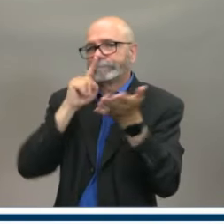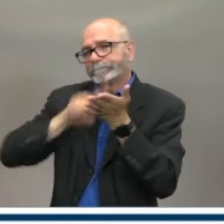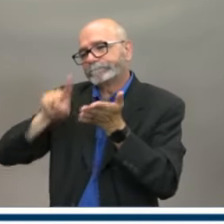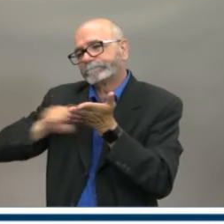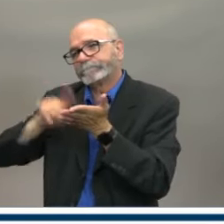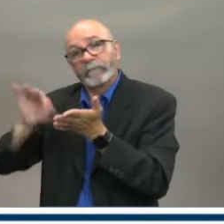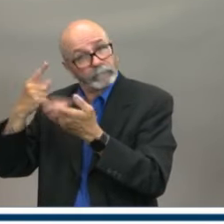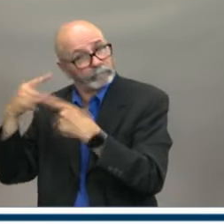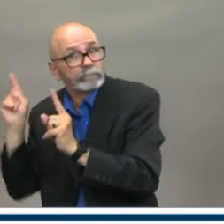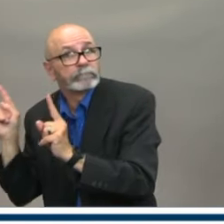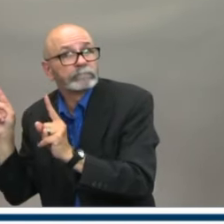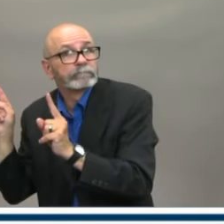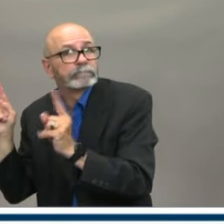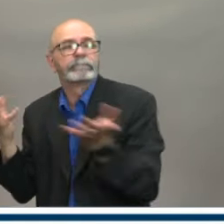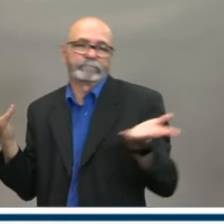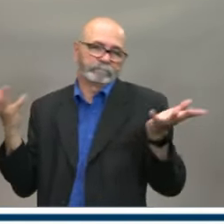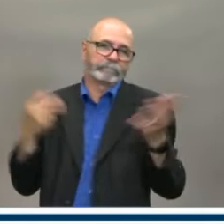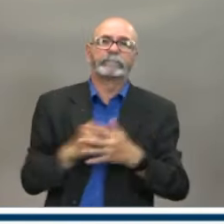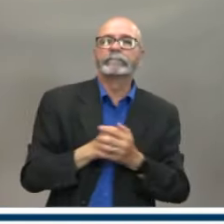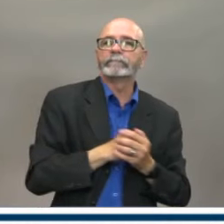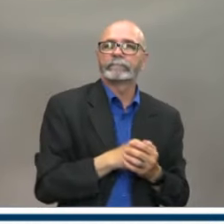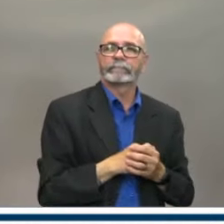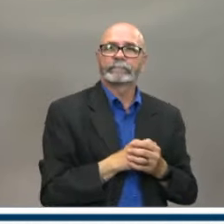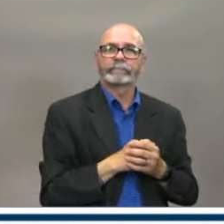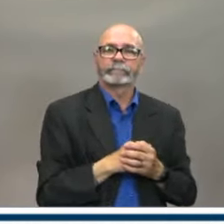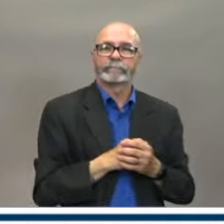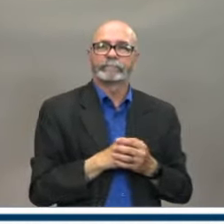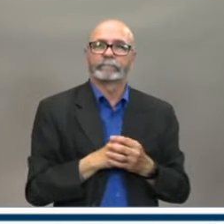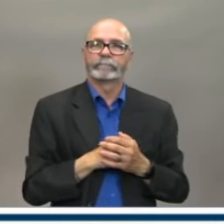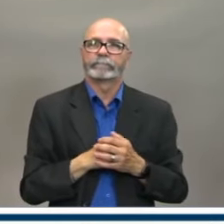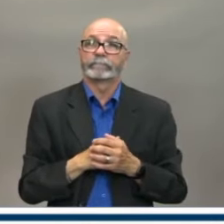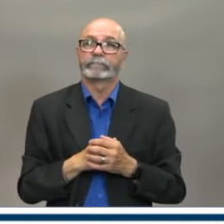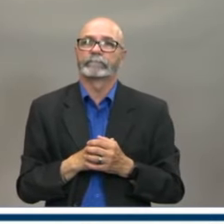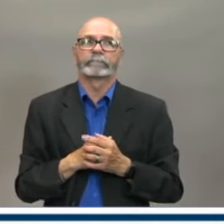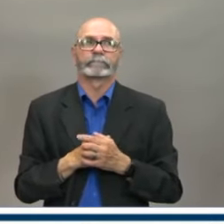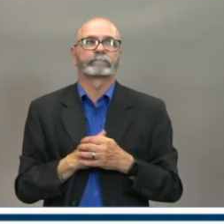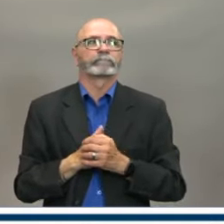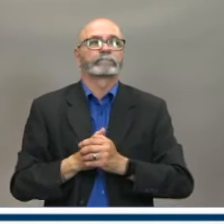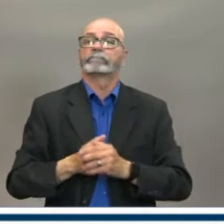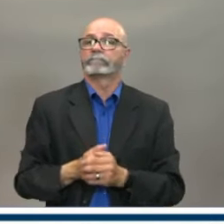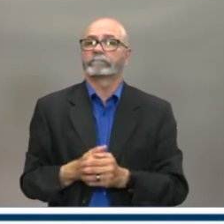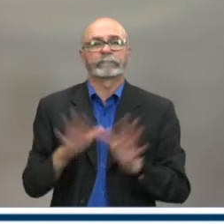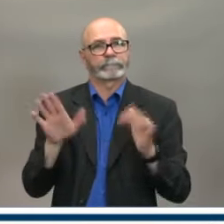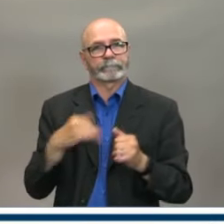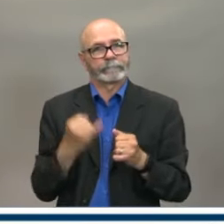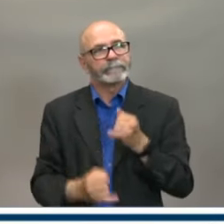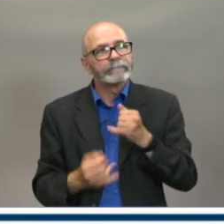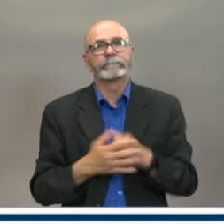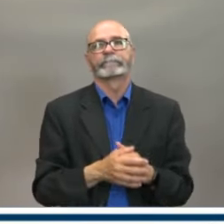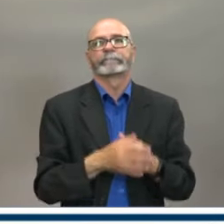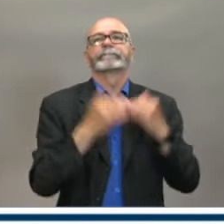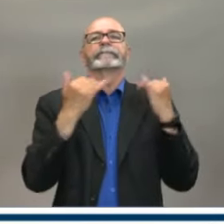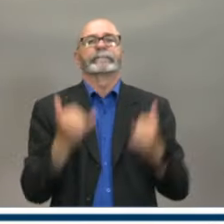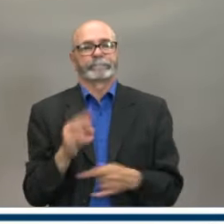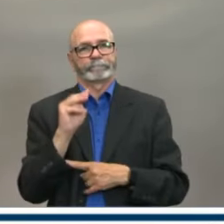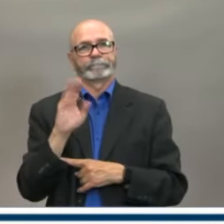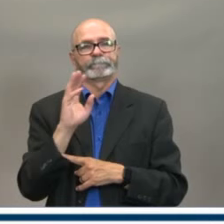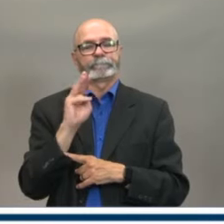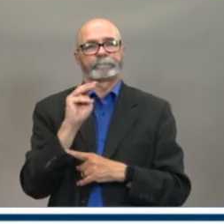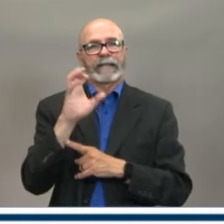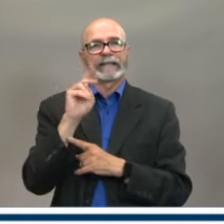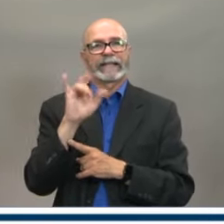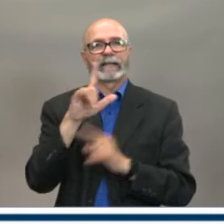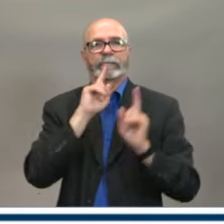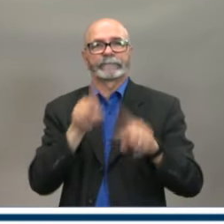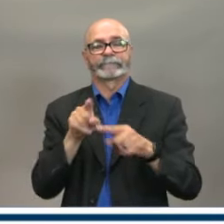with a serology test. And that's all the reporters on the line for today. Go ahead, Premier. Thank you, Chrissy. This is a